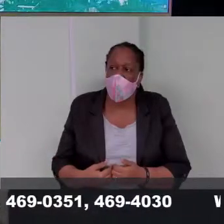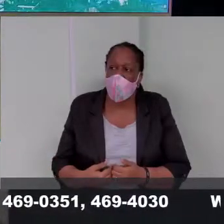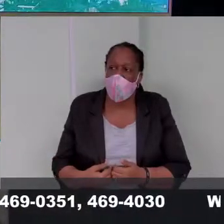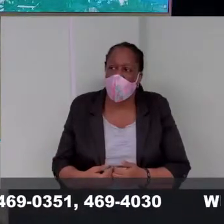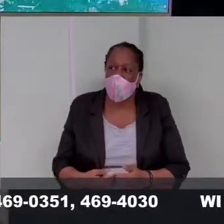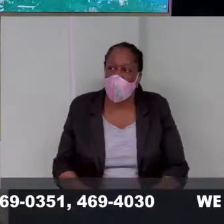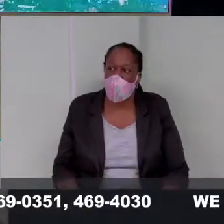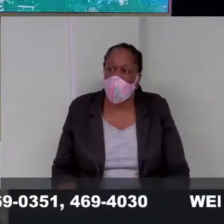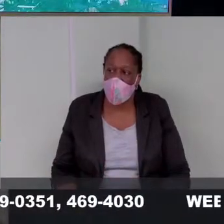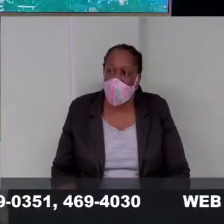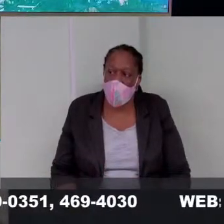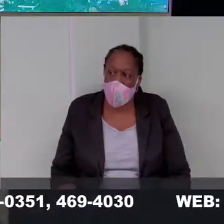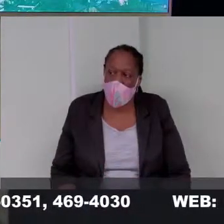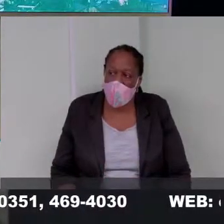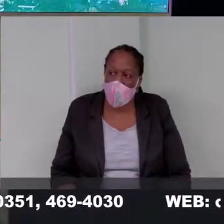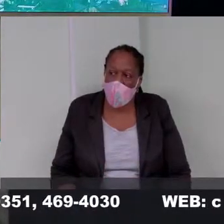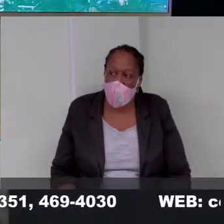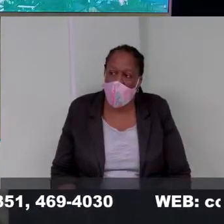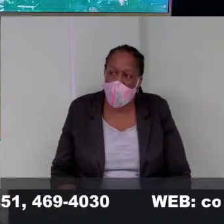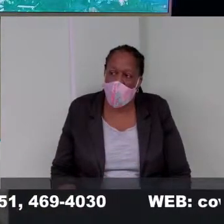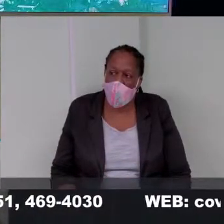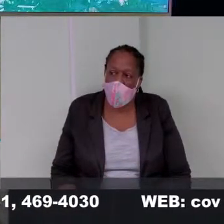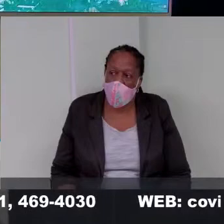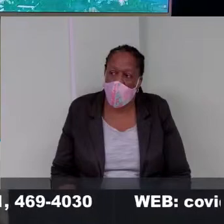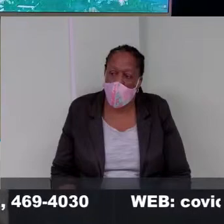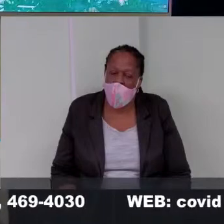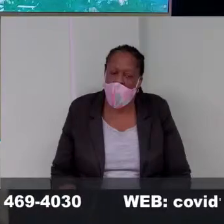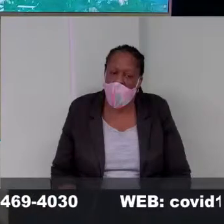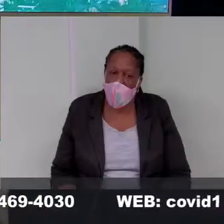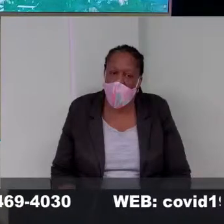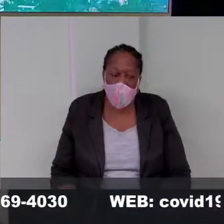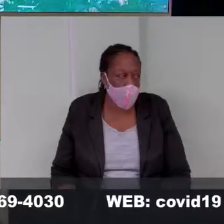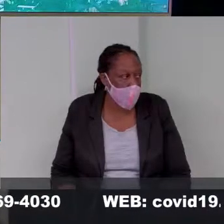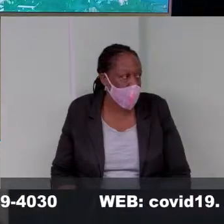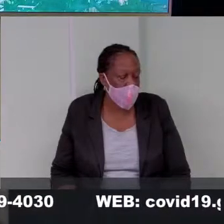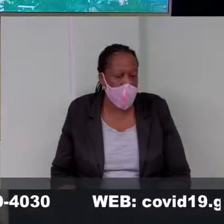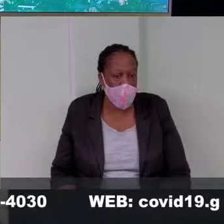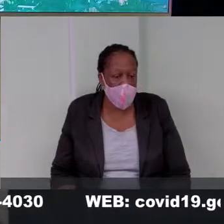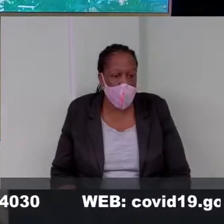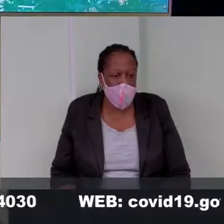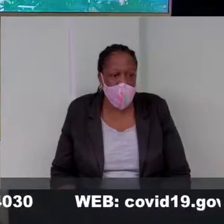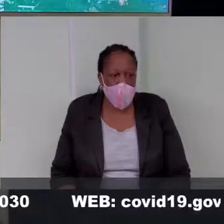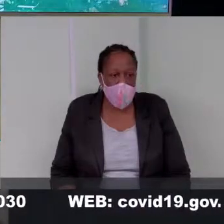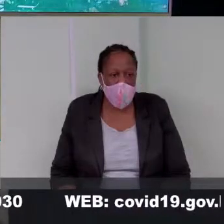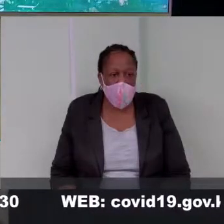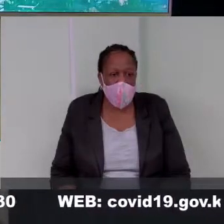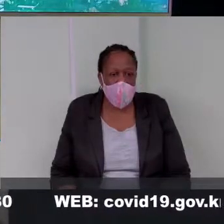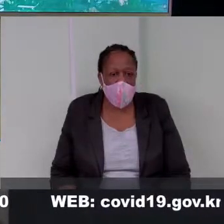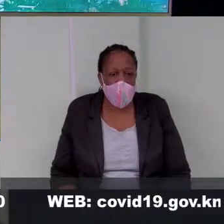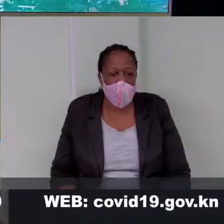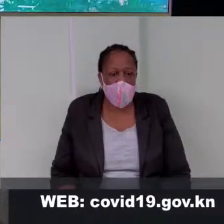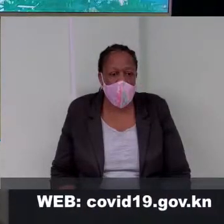these terms and explain the difference between the two?